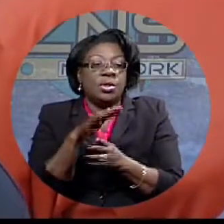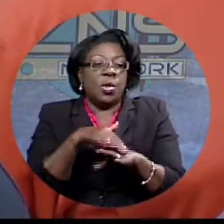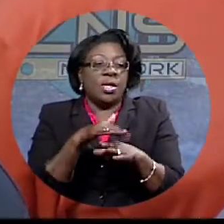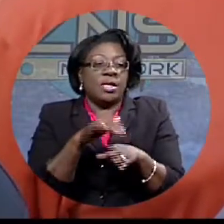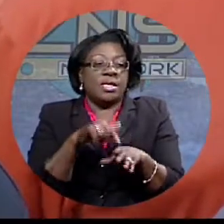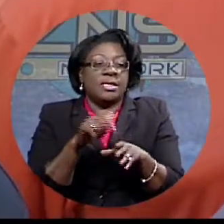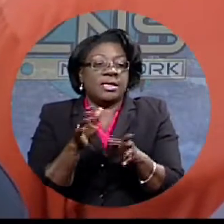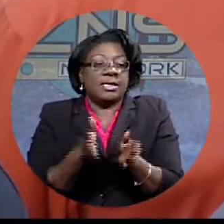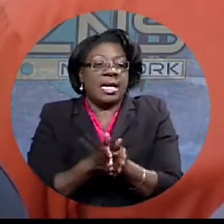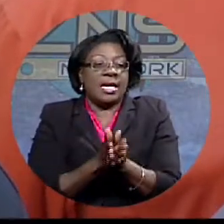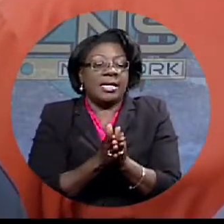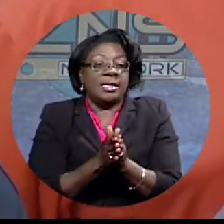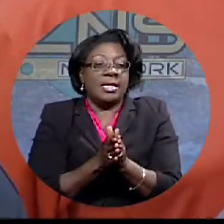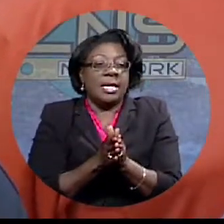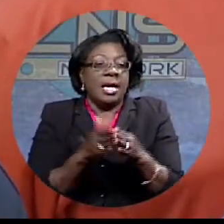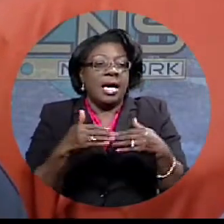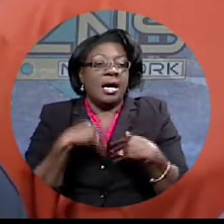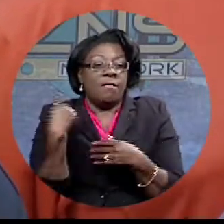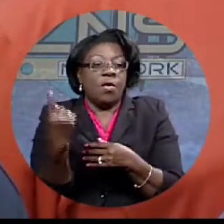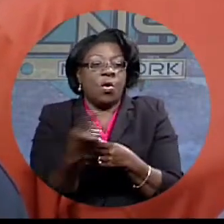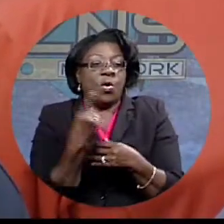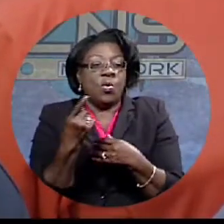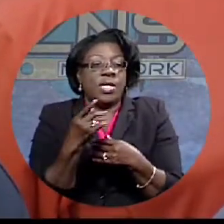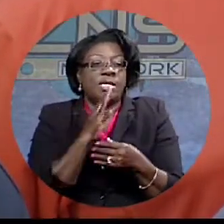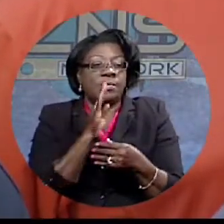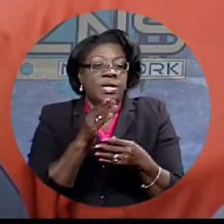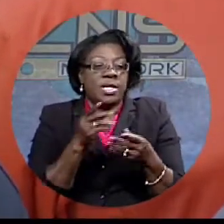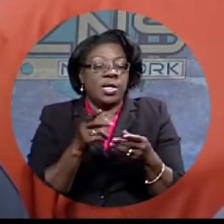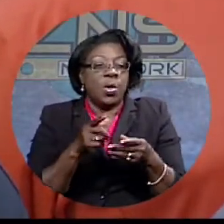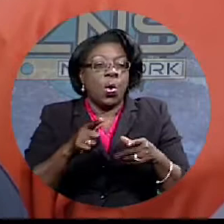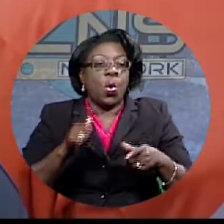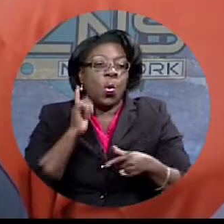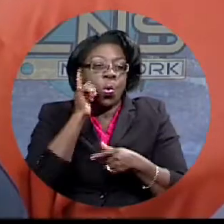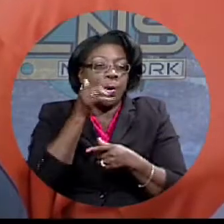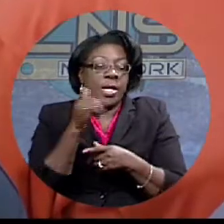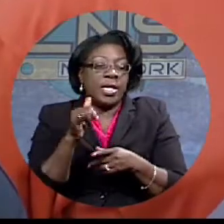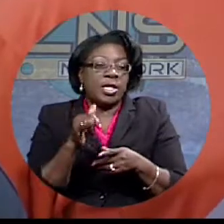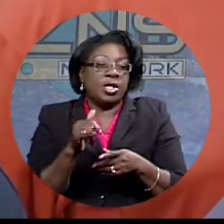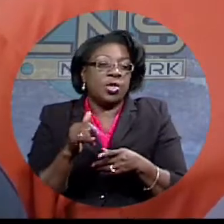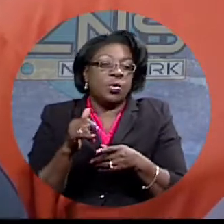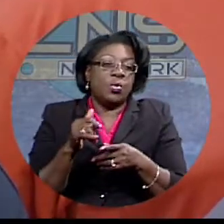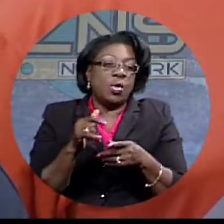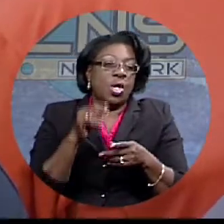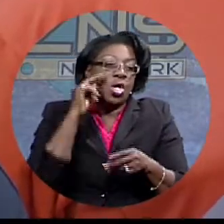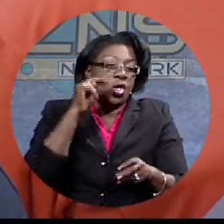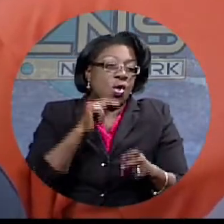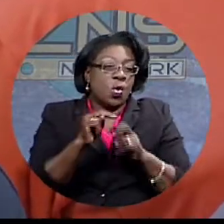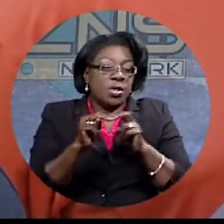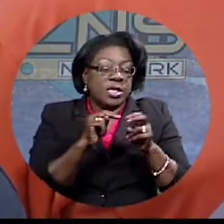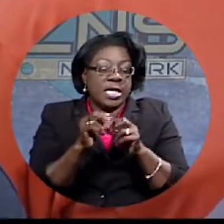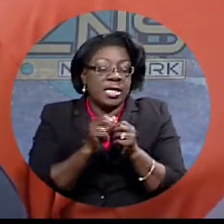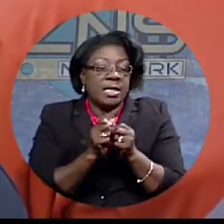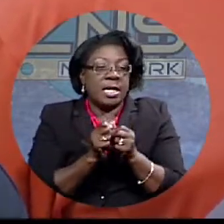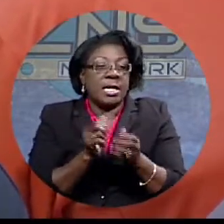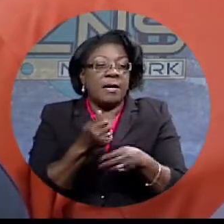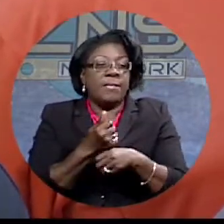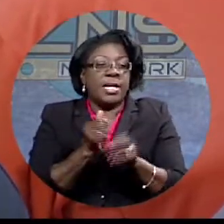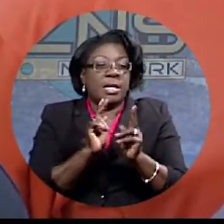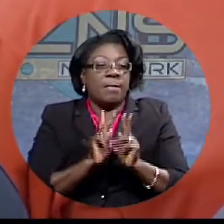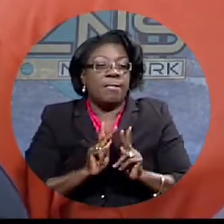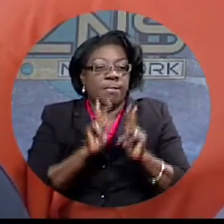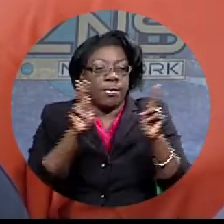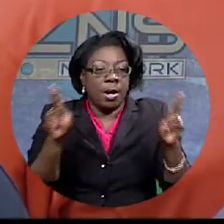this side, so to speak, have always been willing to negotiate and has made that public within our